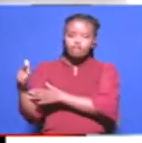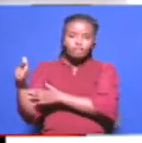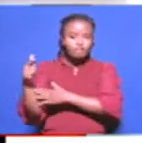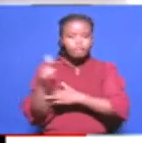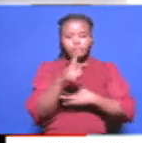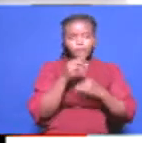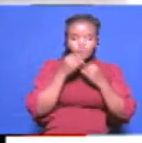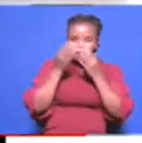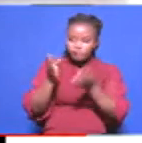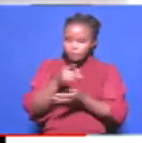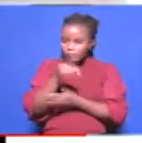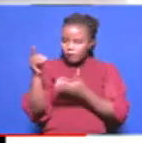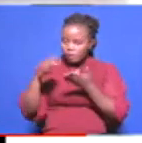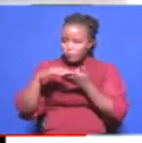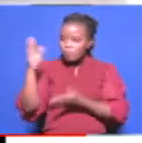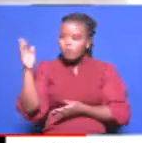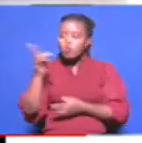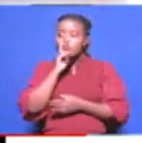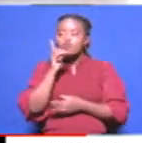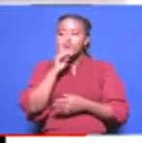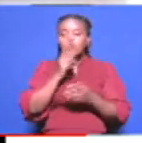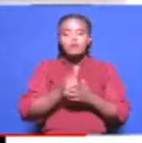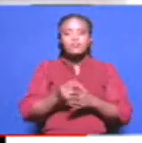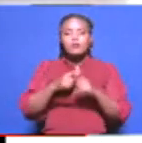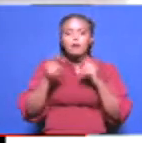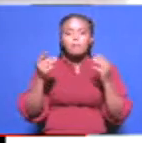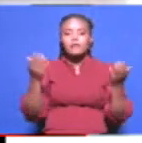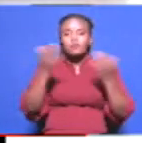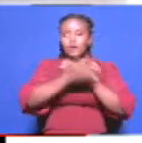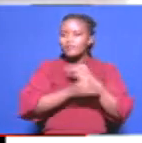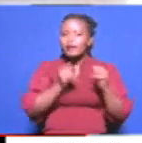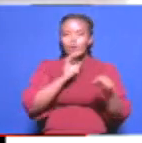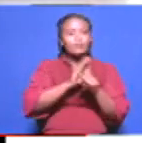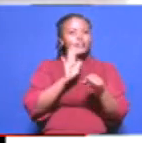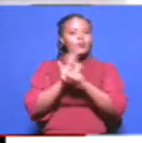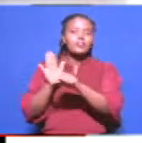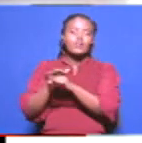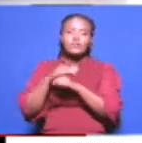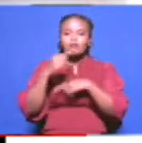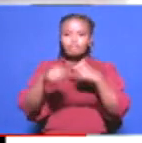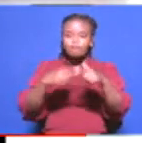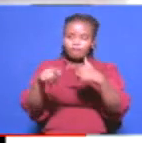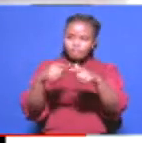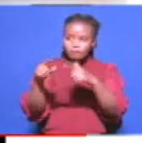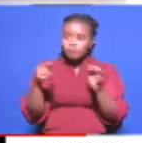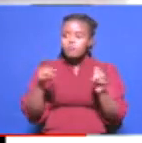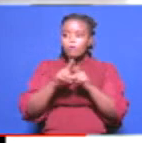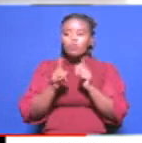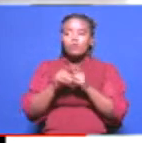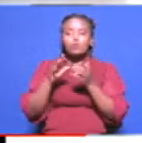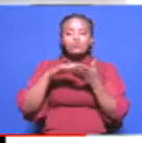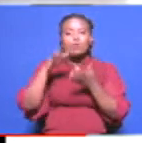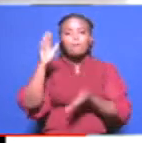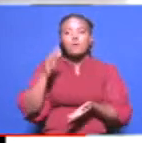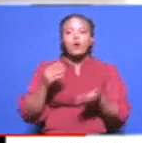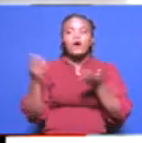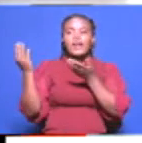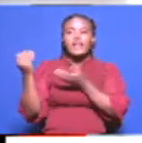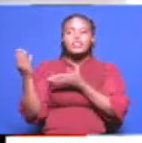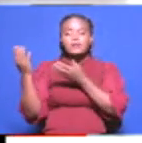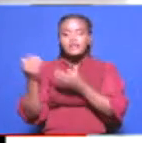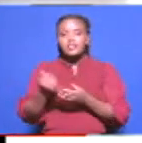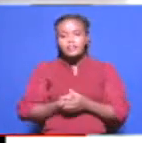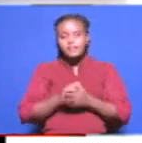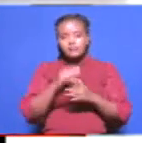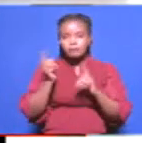events tomorrow. But for tonight, a lot indeed that is to be expected in our comprehensive news bulletin that begins